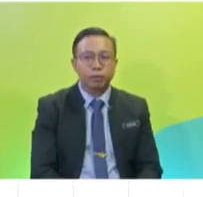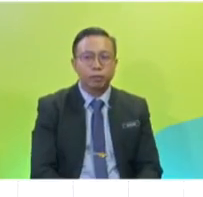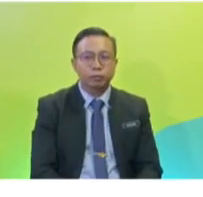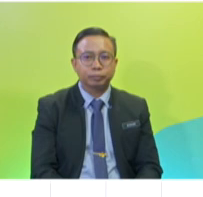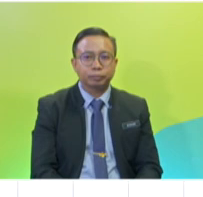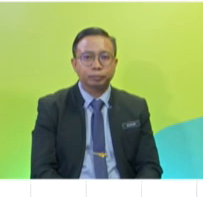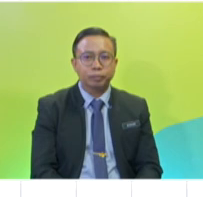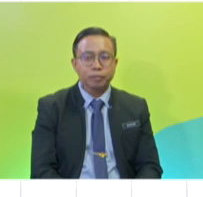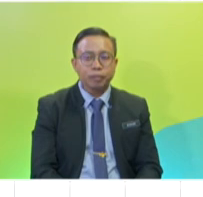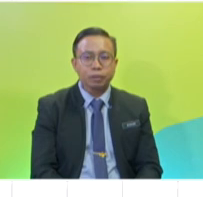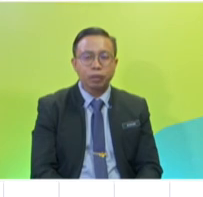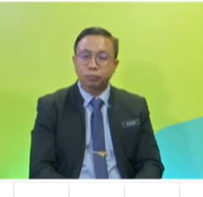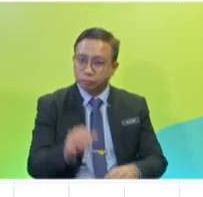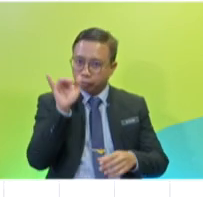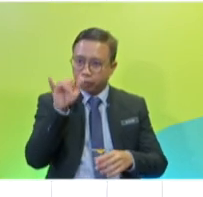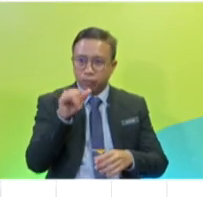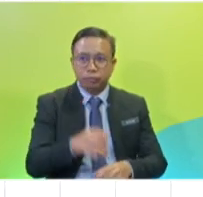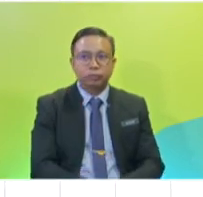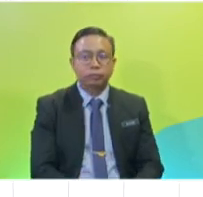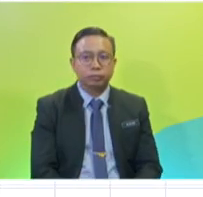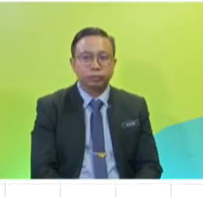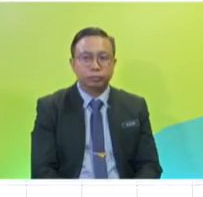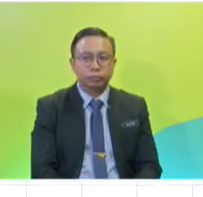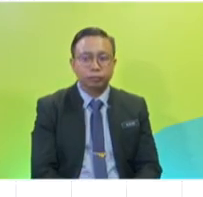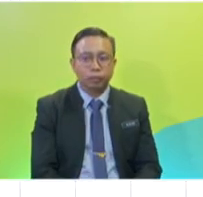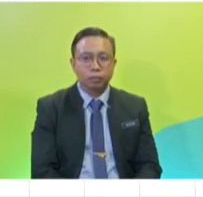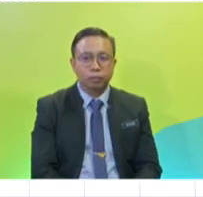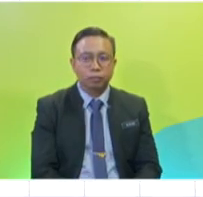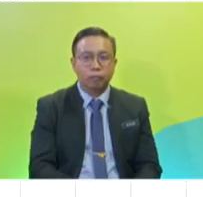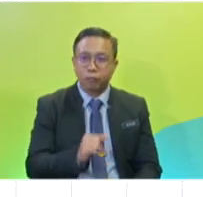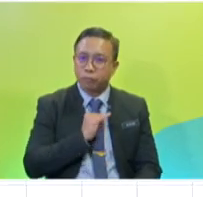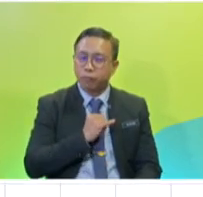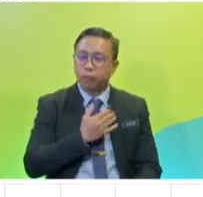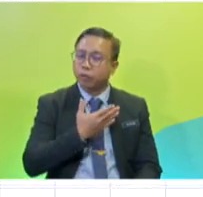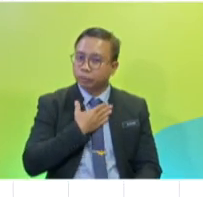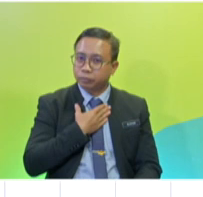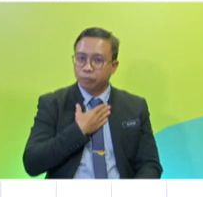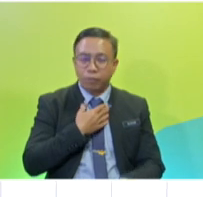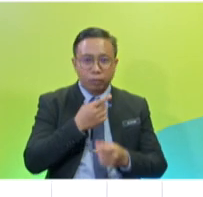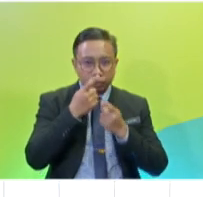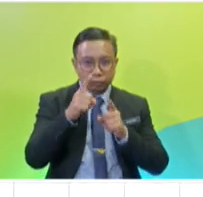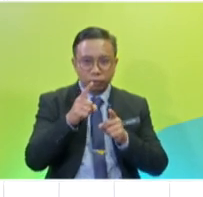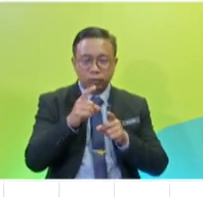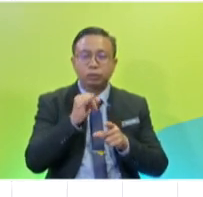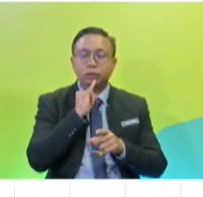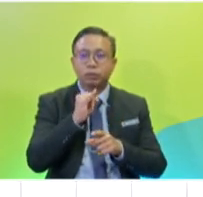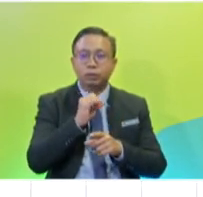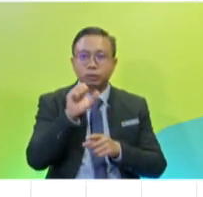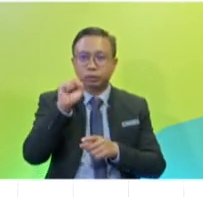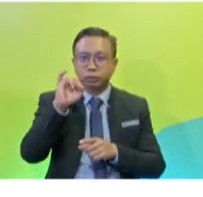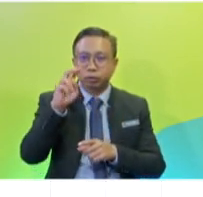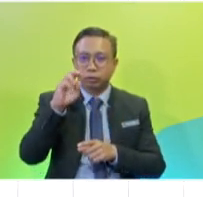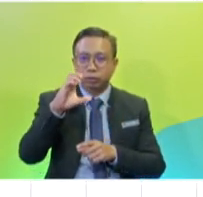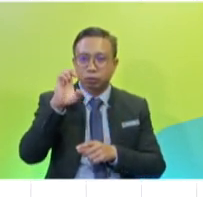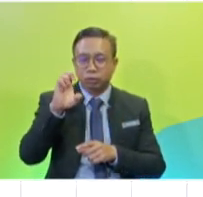madam? Yes. Over to you, Nana. My answer is since. Since. Okay, read it